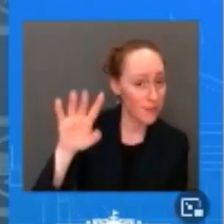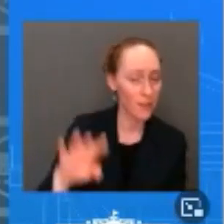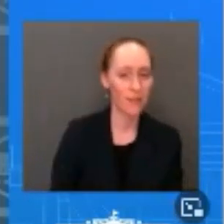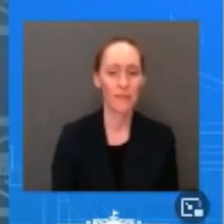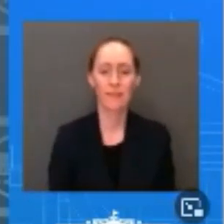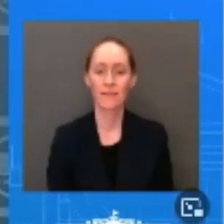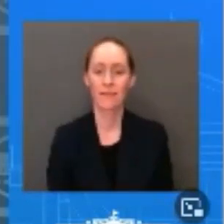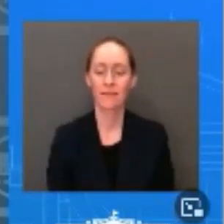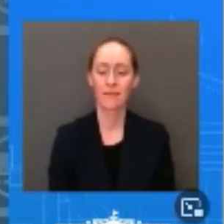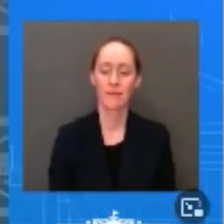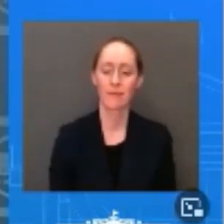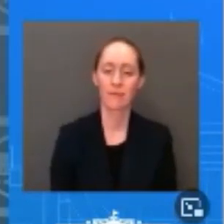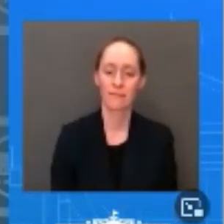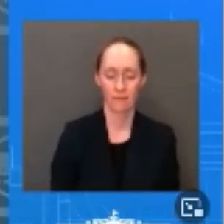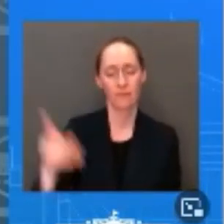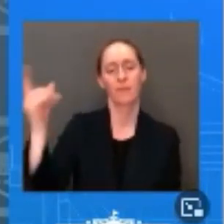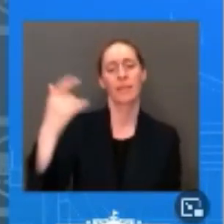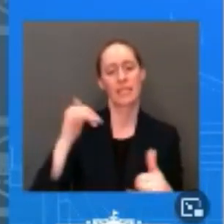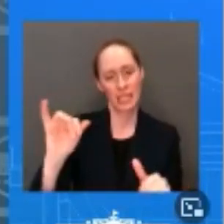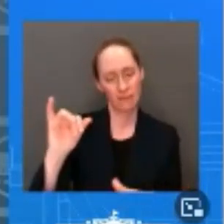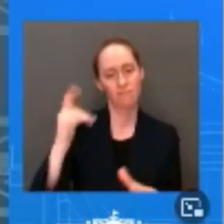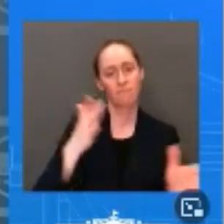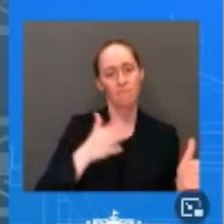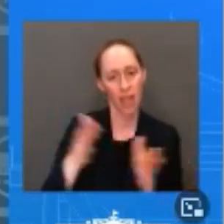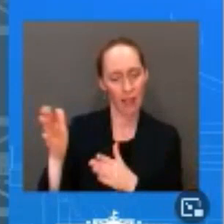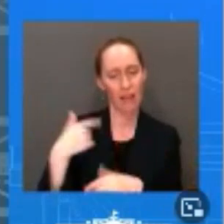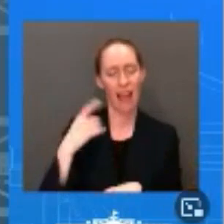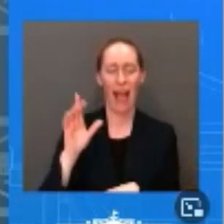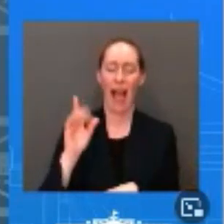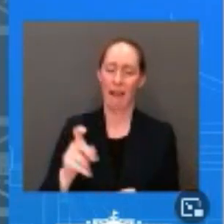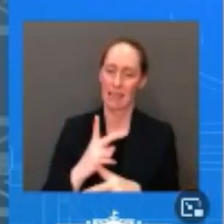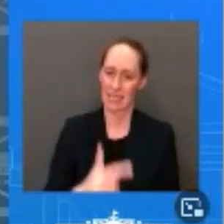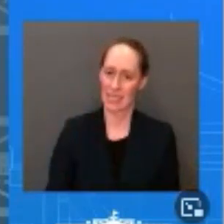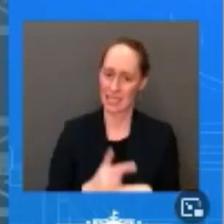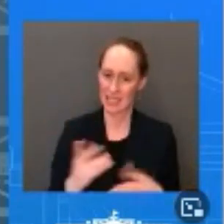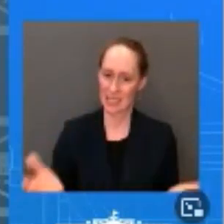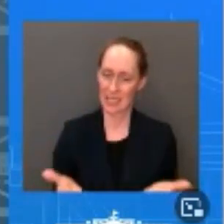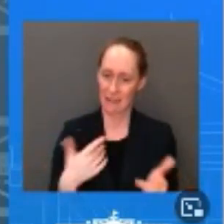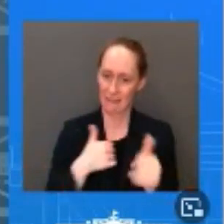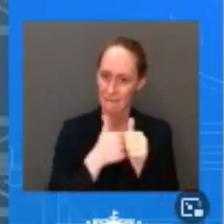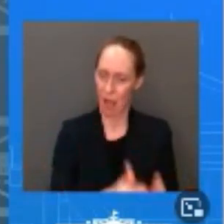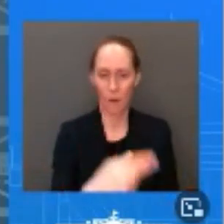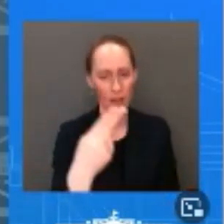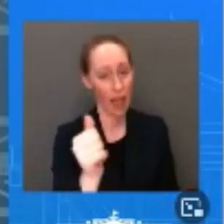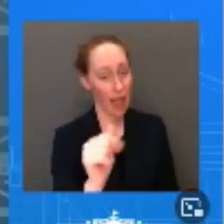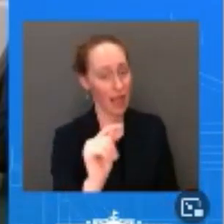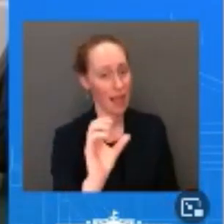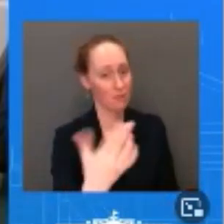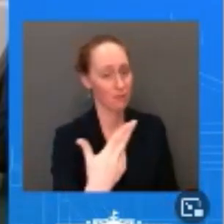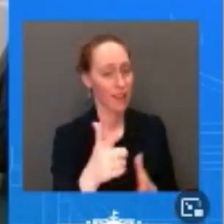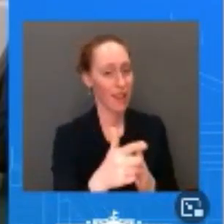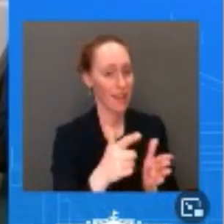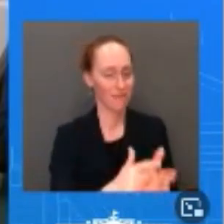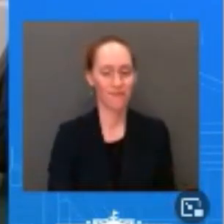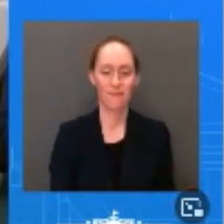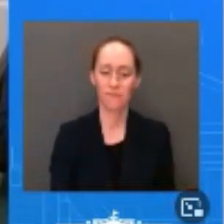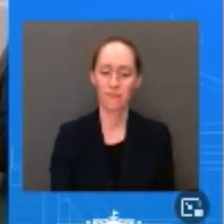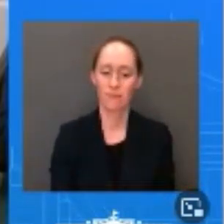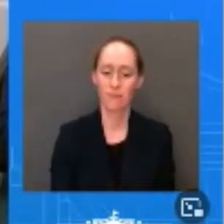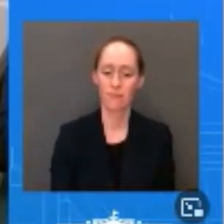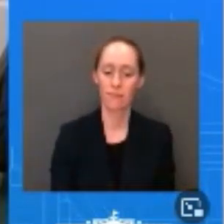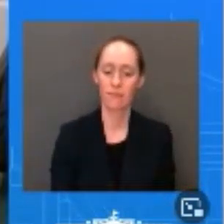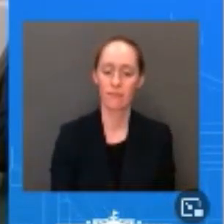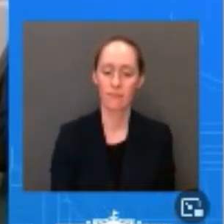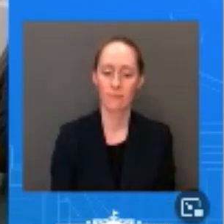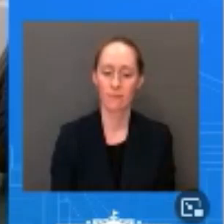careful from here, as you know, because we are covered by the Hatch Act, and I'm not going to speak further to his process. Is there a precedent for people running for president after FBI